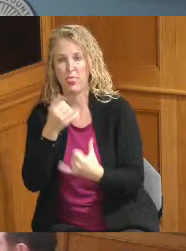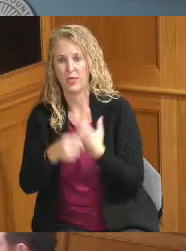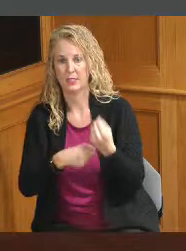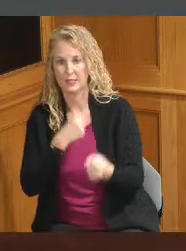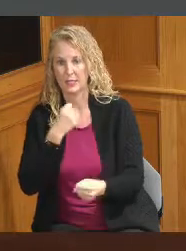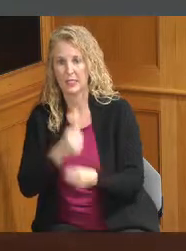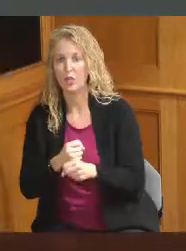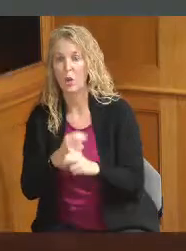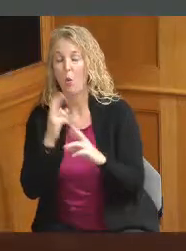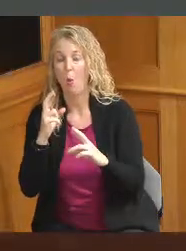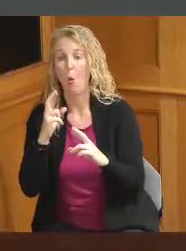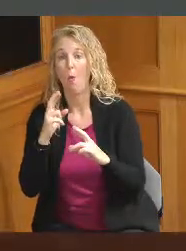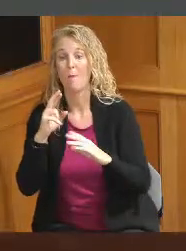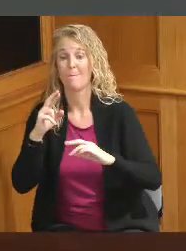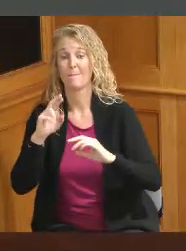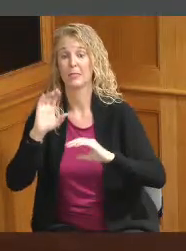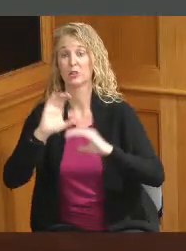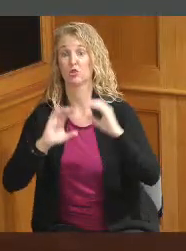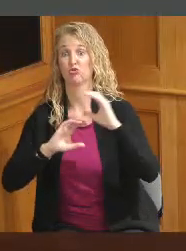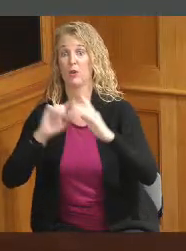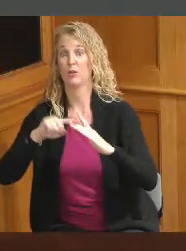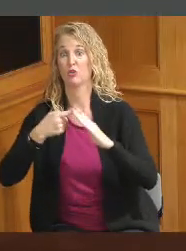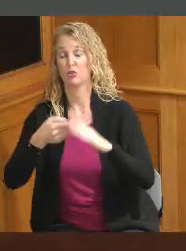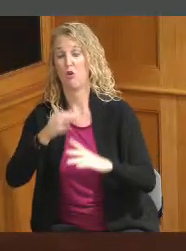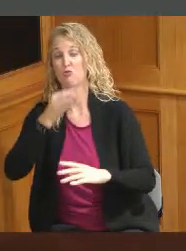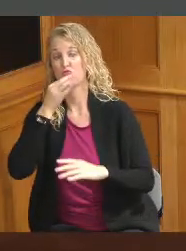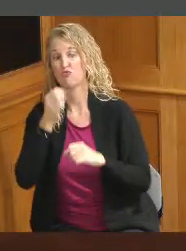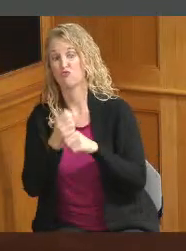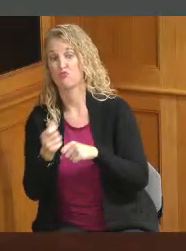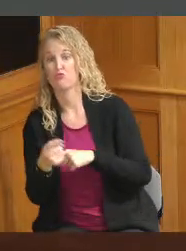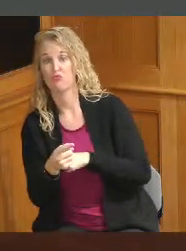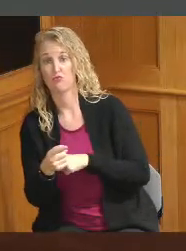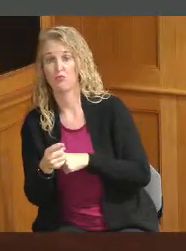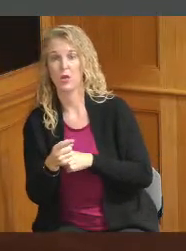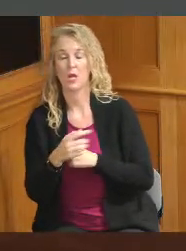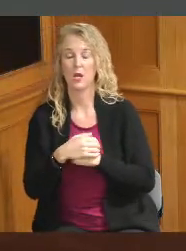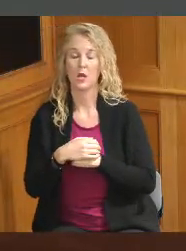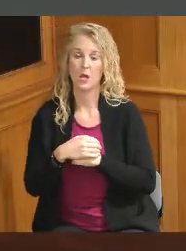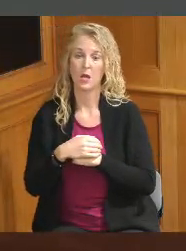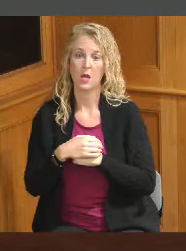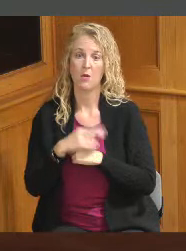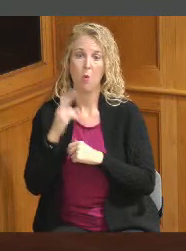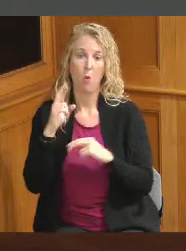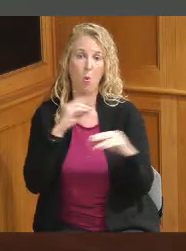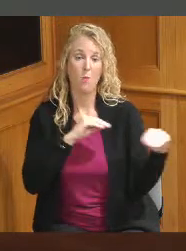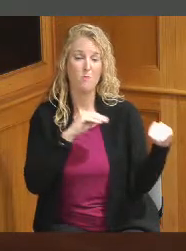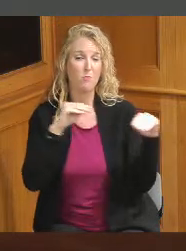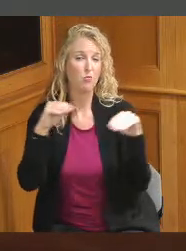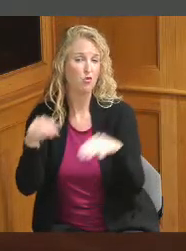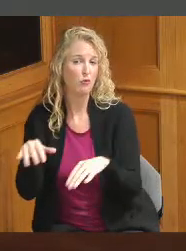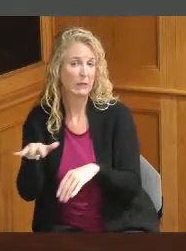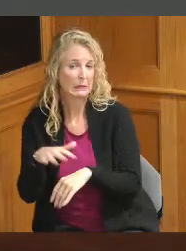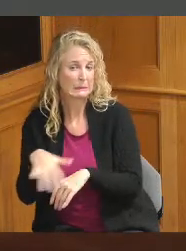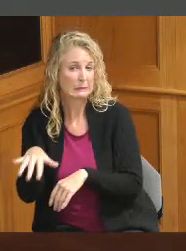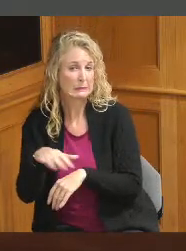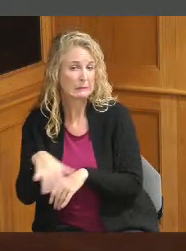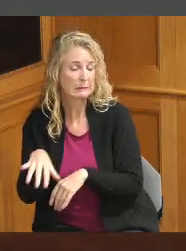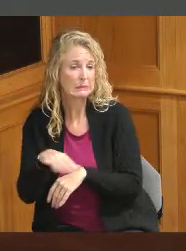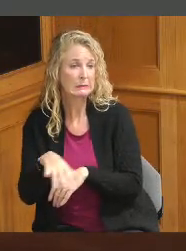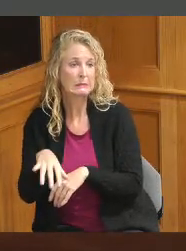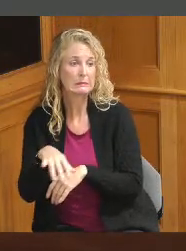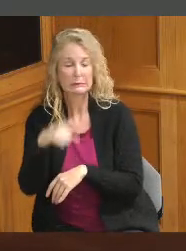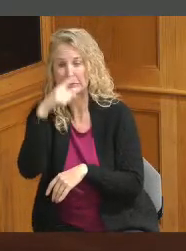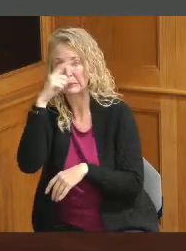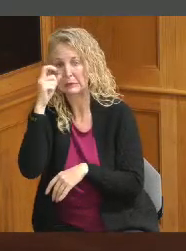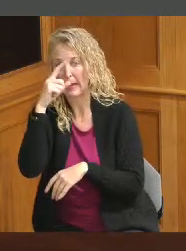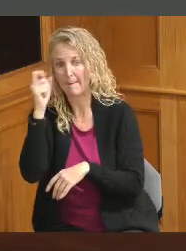hopefully with construction starting early next year, with move in hopefully Q3, early Q4